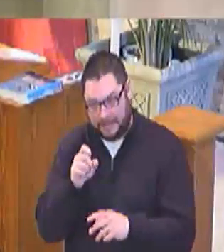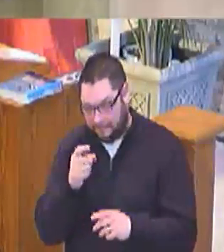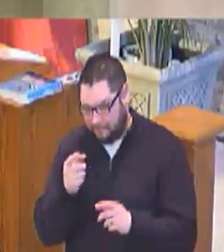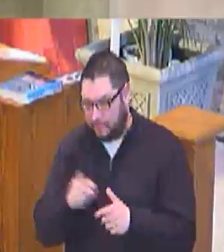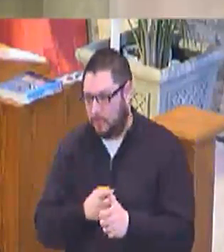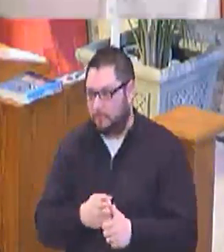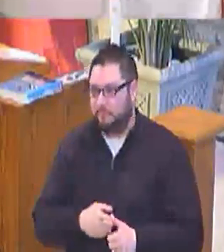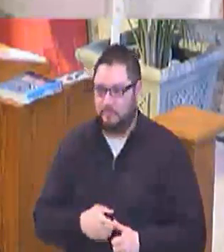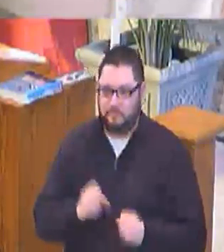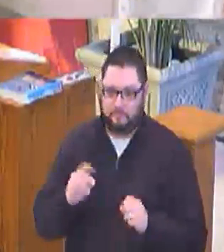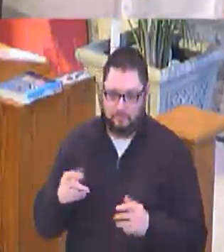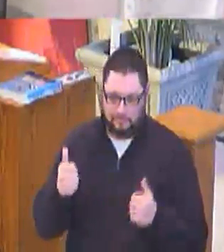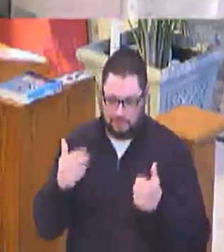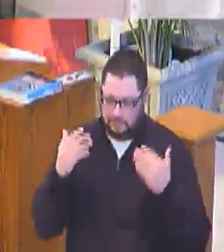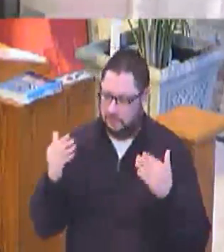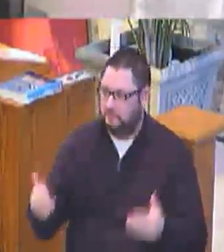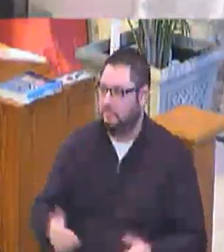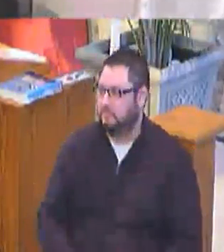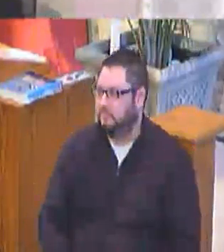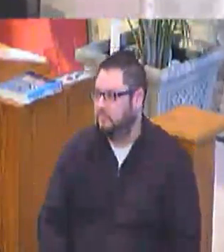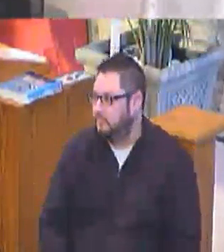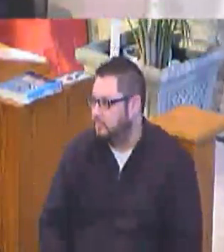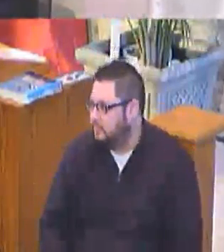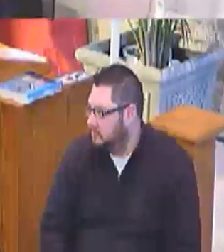rock and roll, okay?